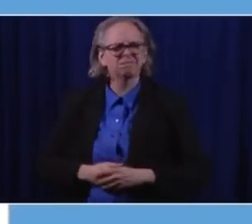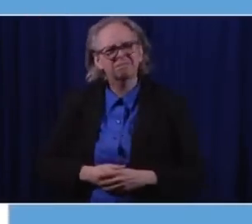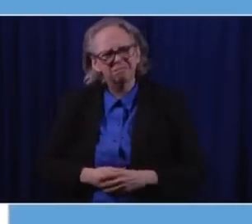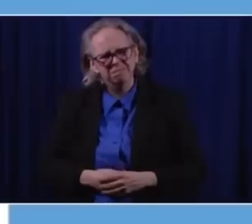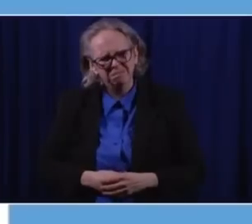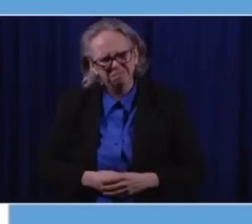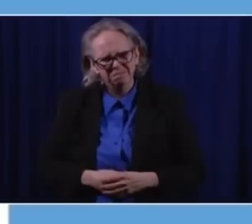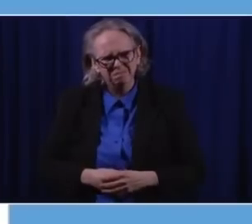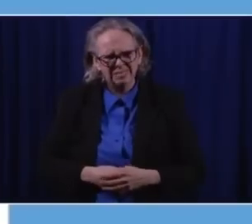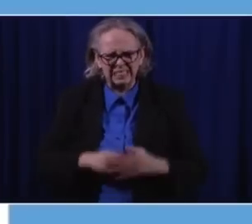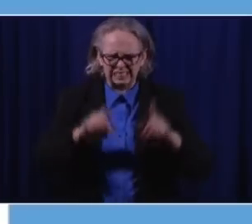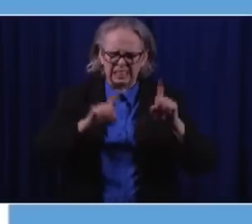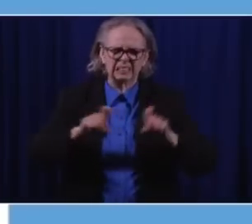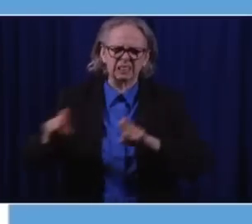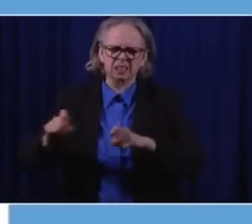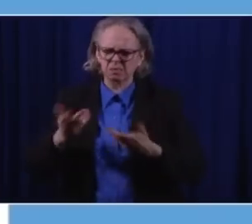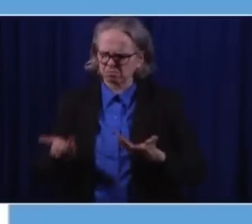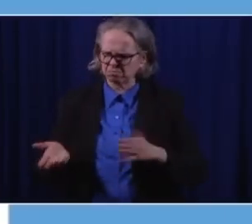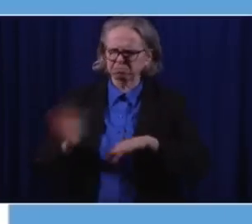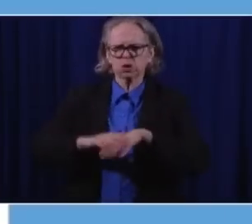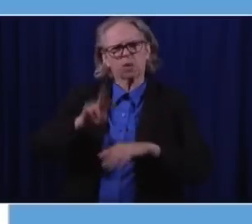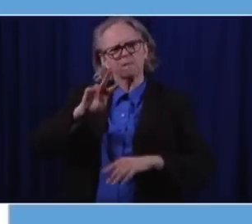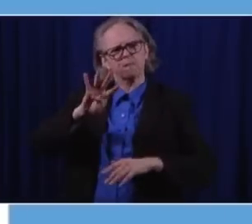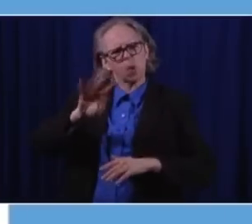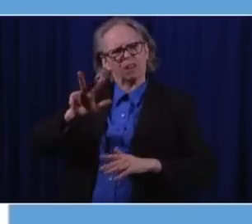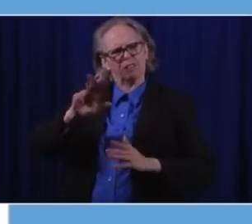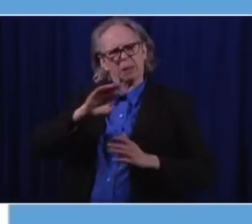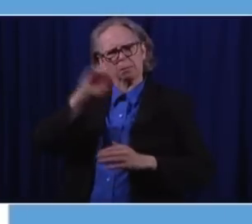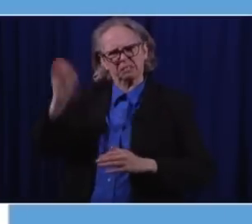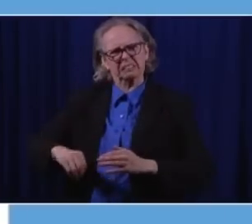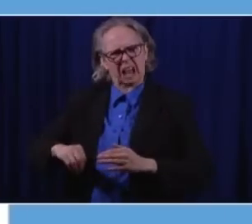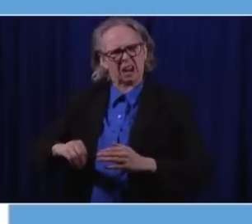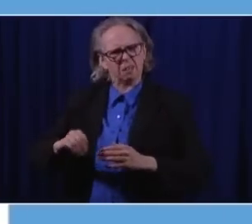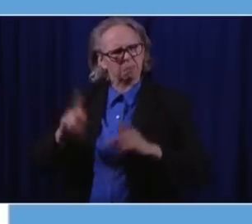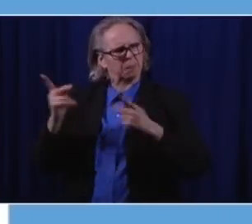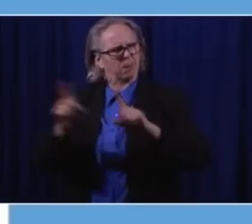good. But we've seen increase in cases at